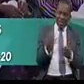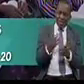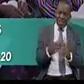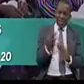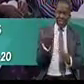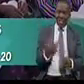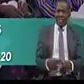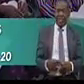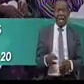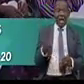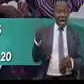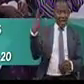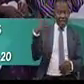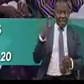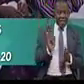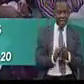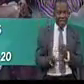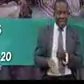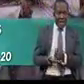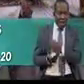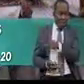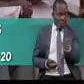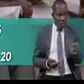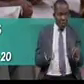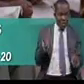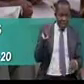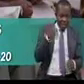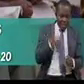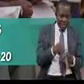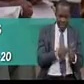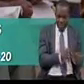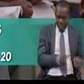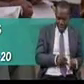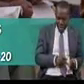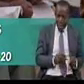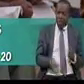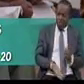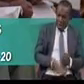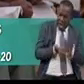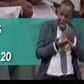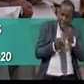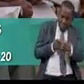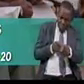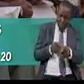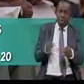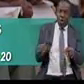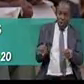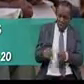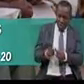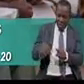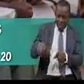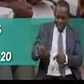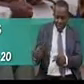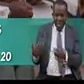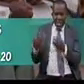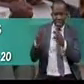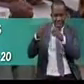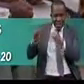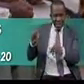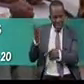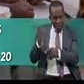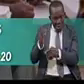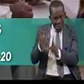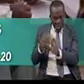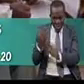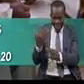in this city, when you get to the next city, that same grace will see you through. Yeah. Your life